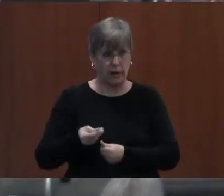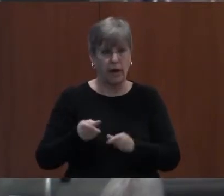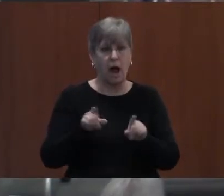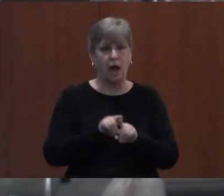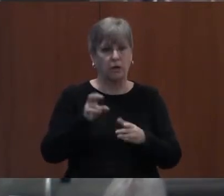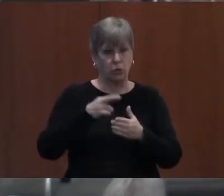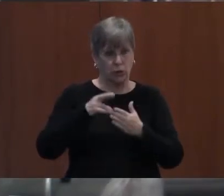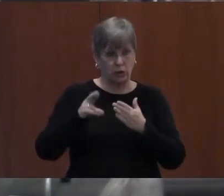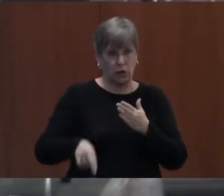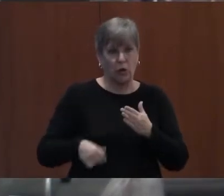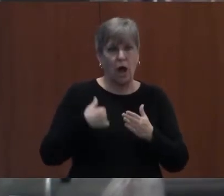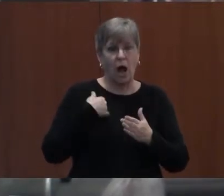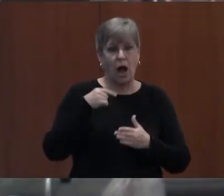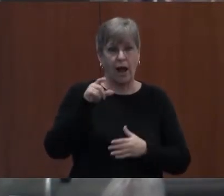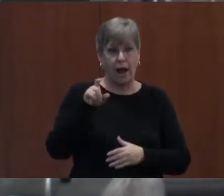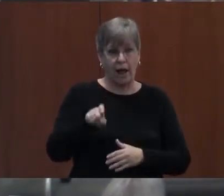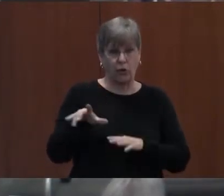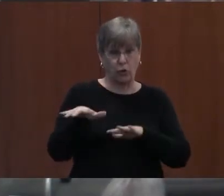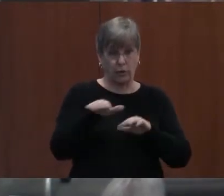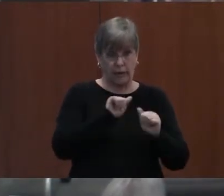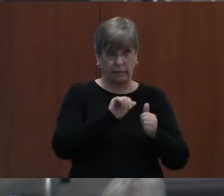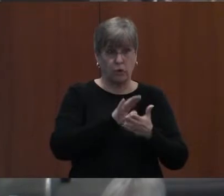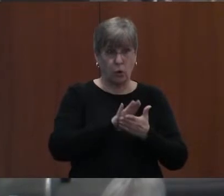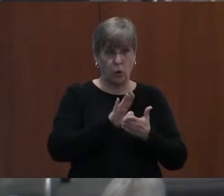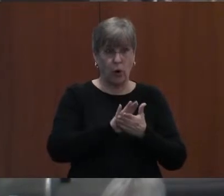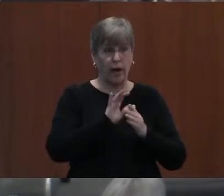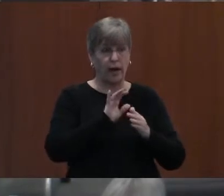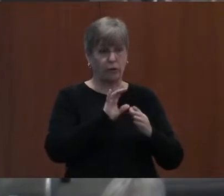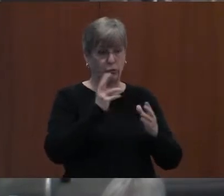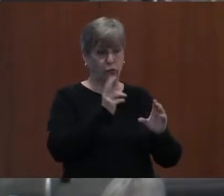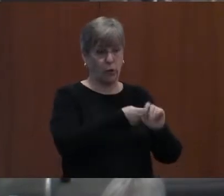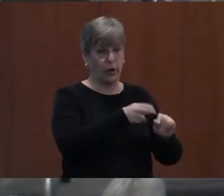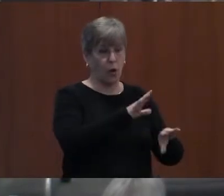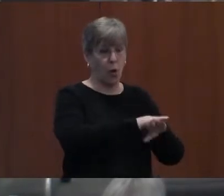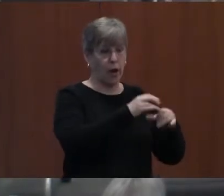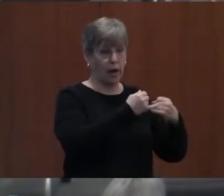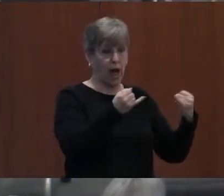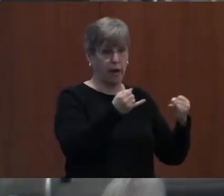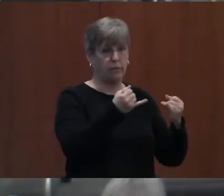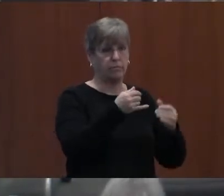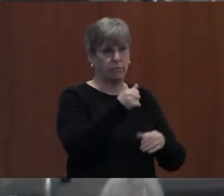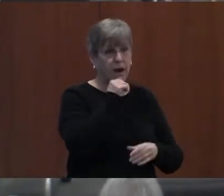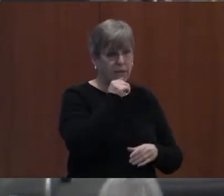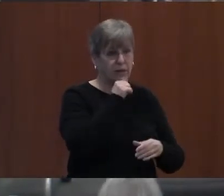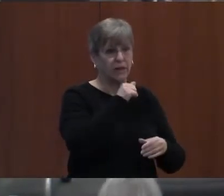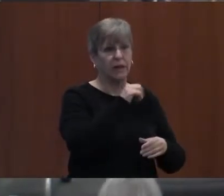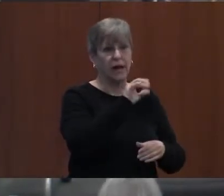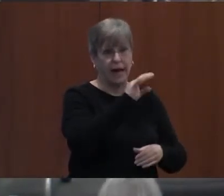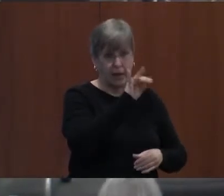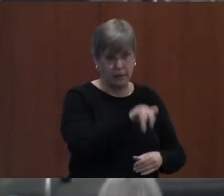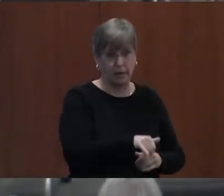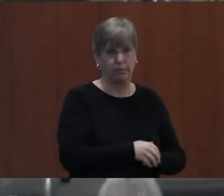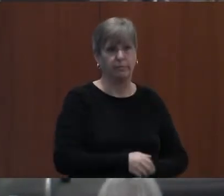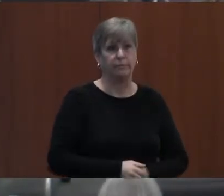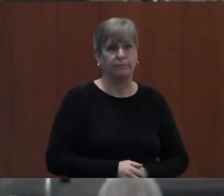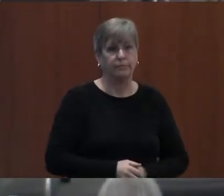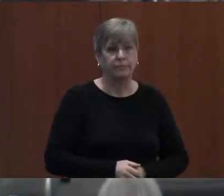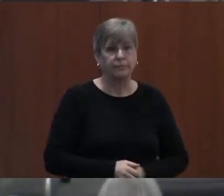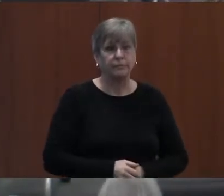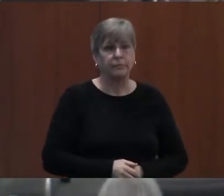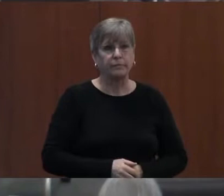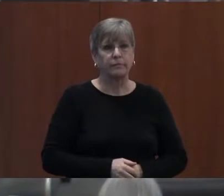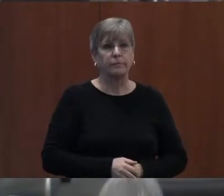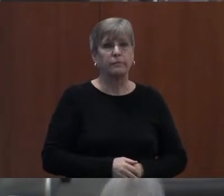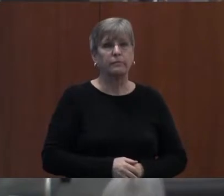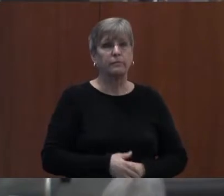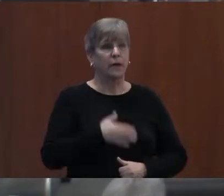a result, I had to leave and go through an online public academy, or private academy, excuse me.